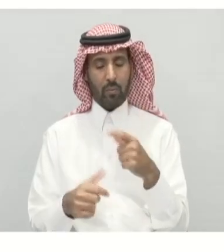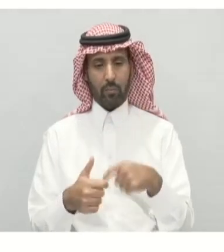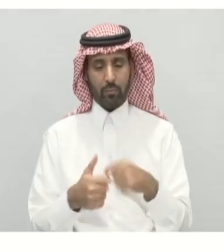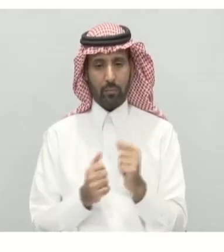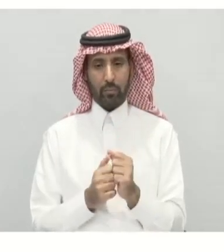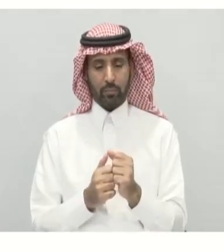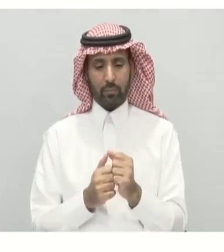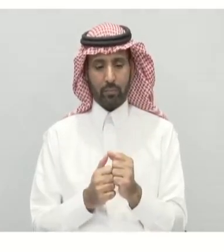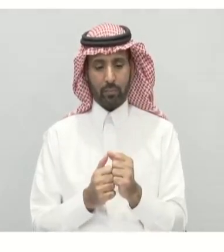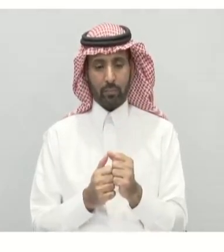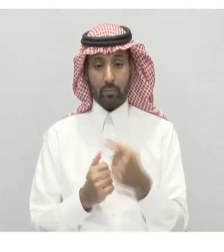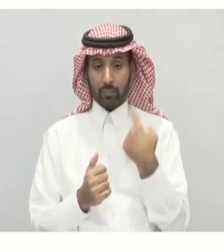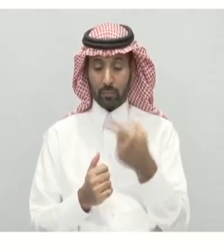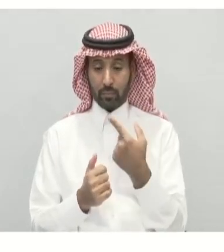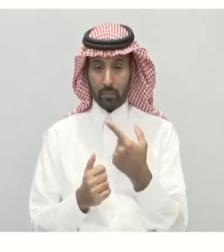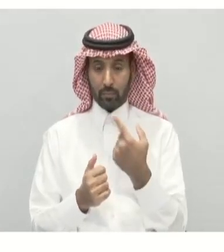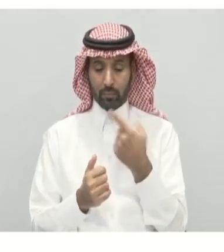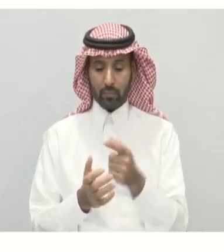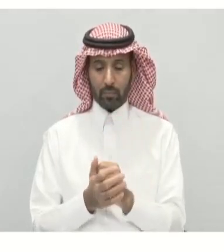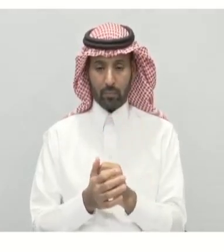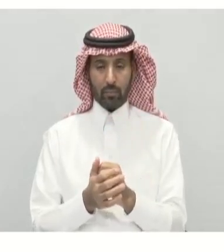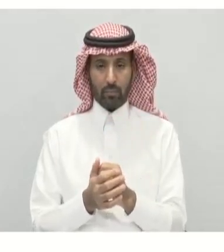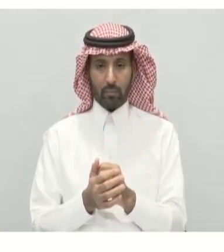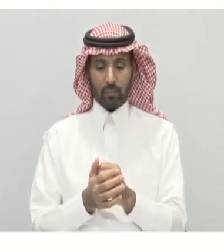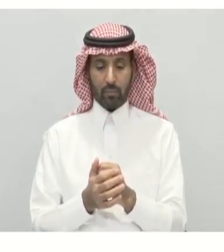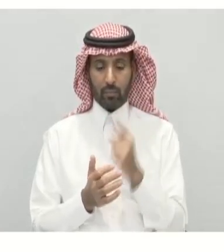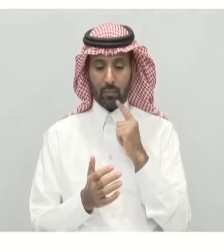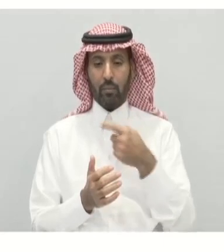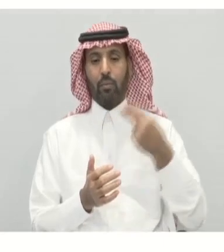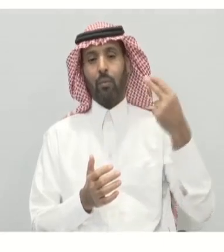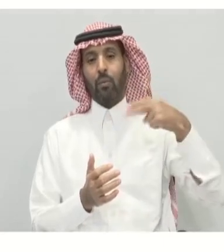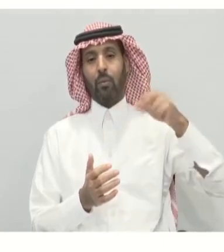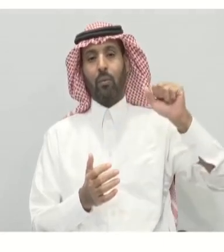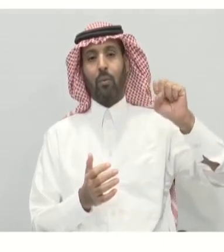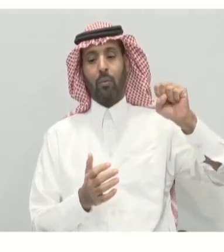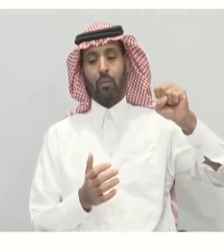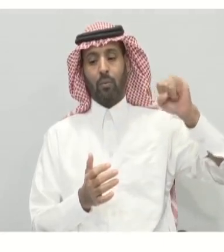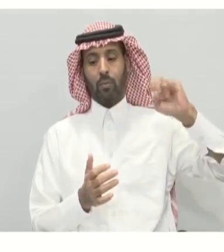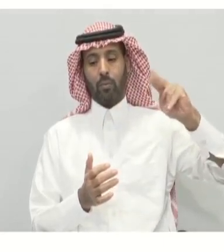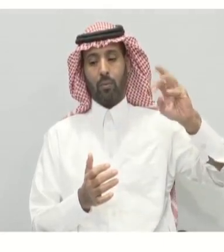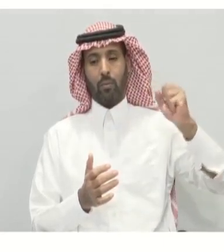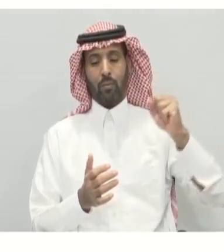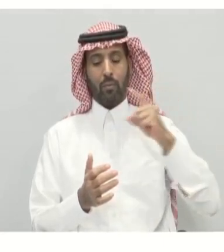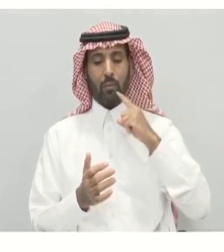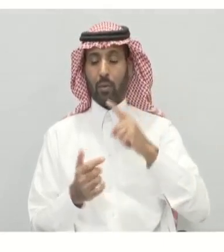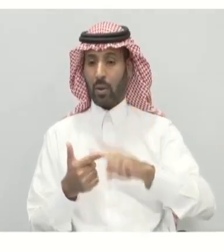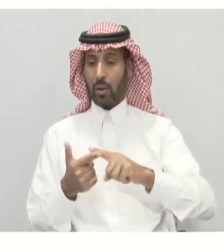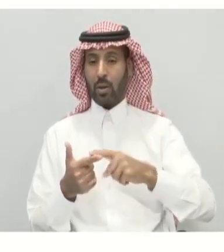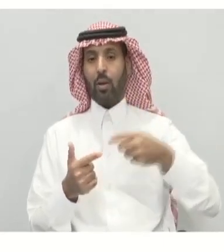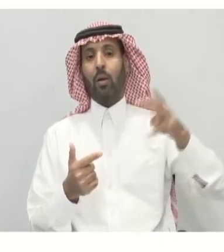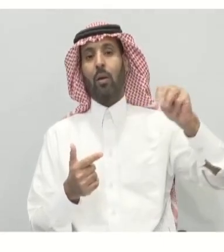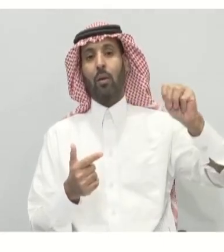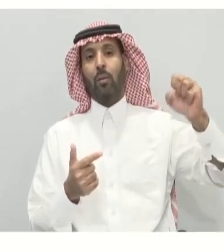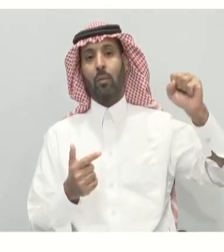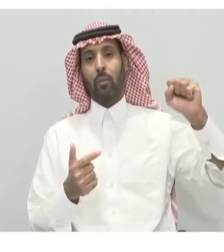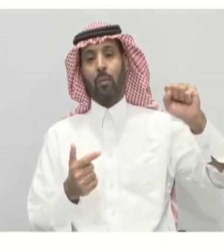today. The speakers in here are actually Hussein and Muhammad. Who are they?